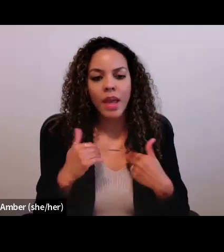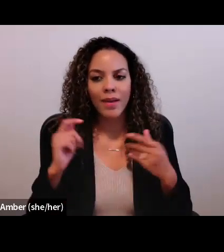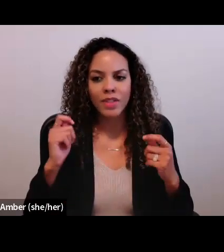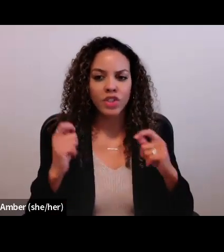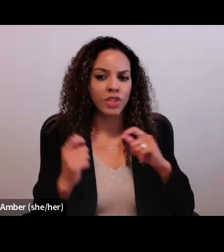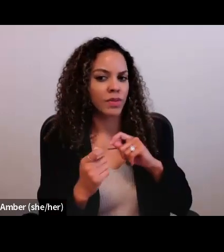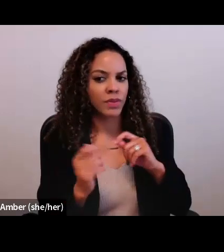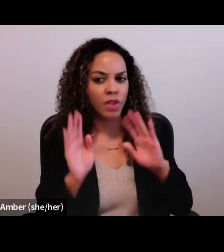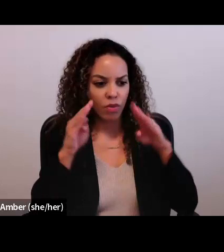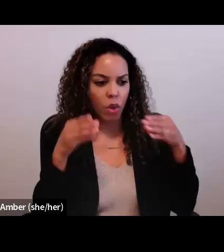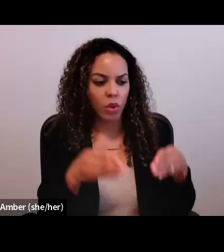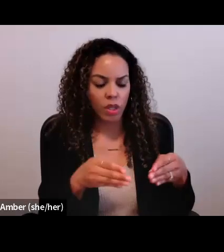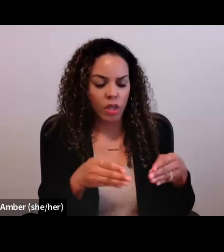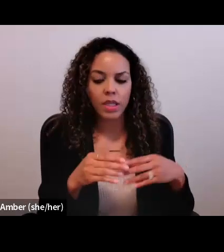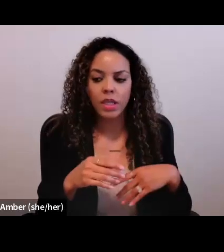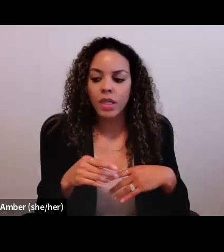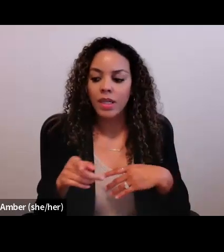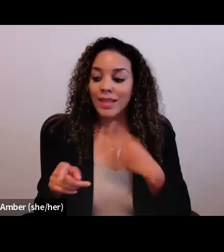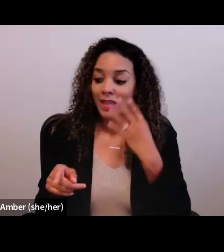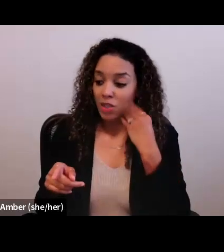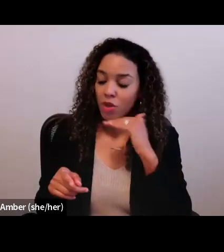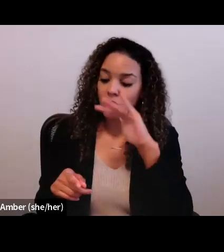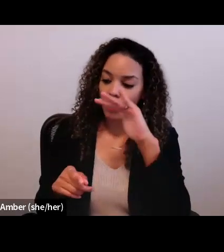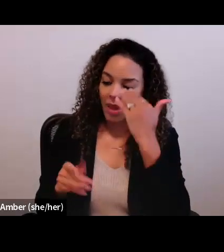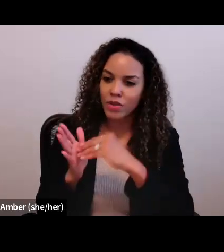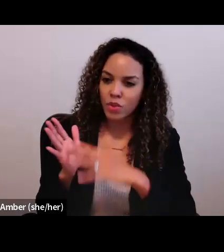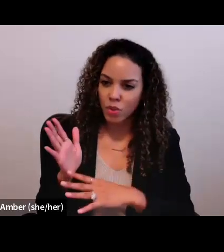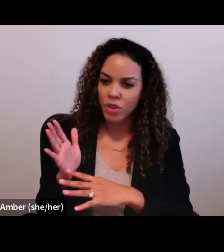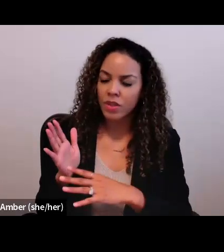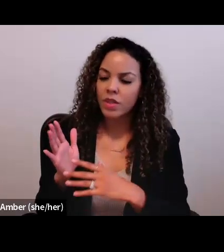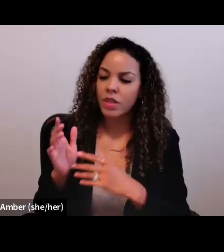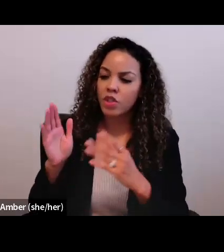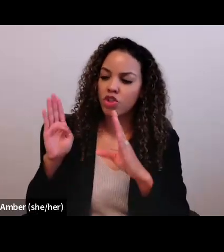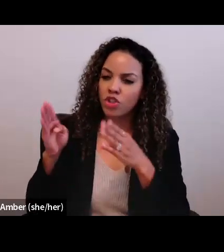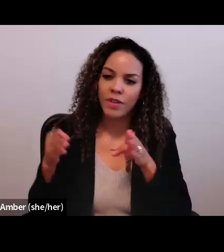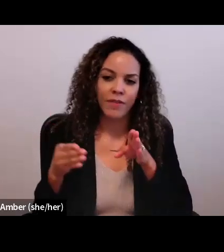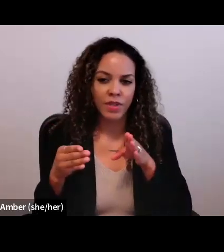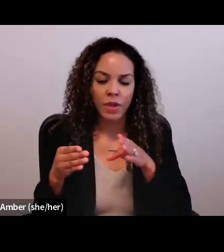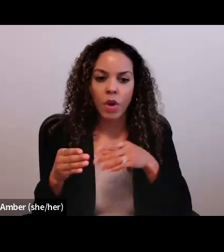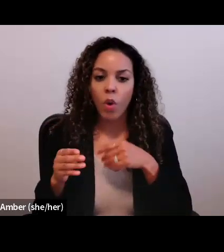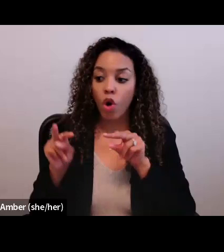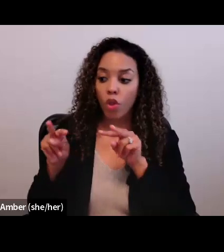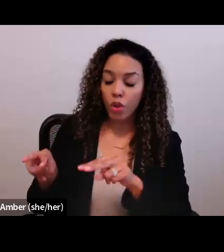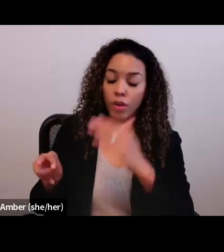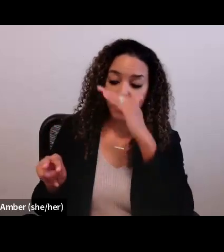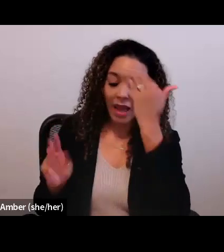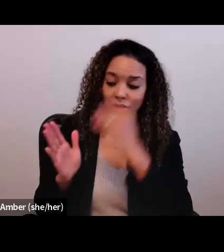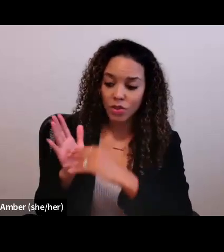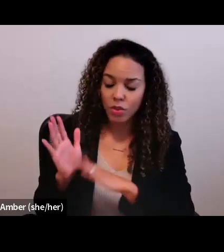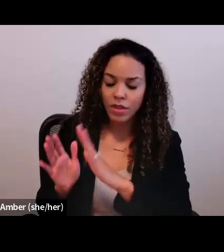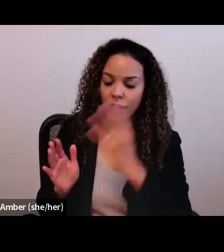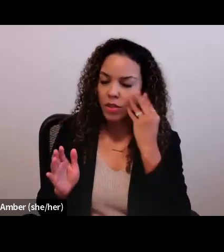the experiences of Black students, or looking at the experiences of Black students and Black